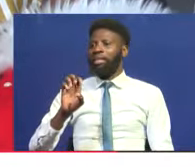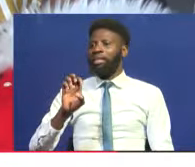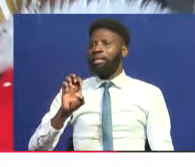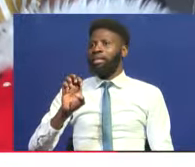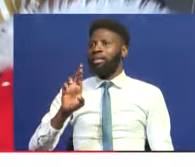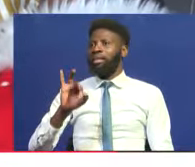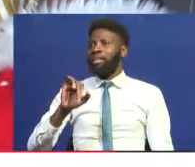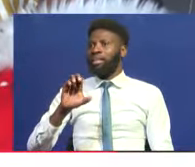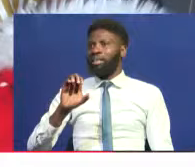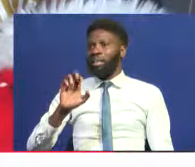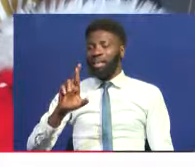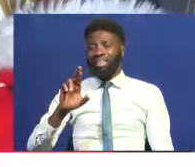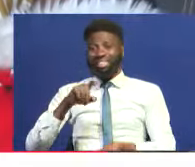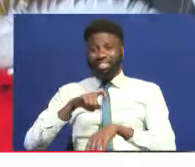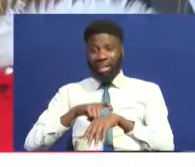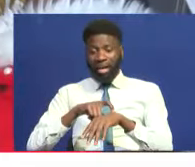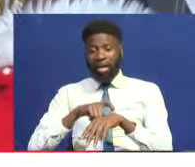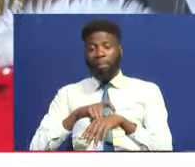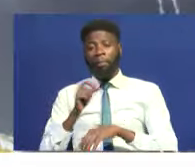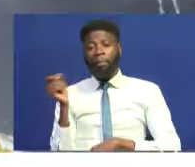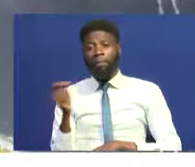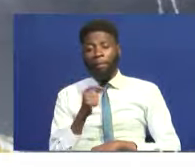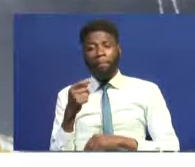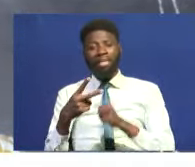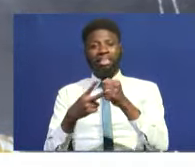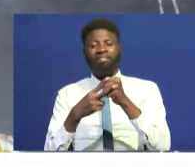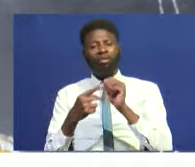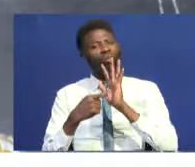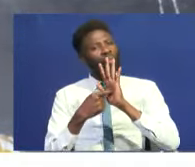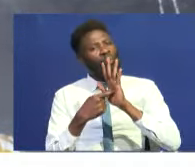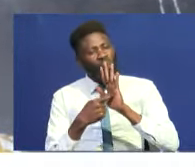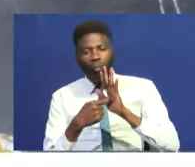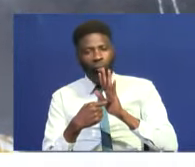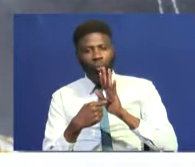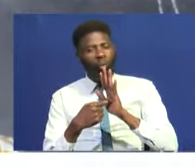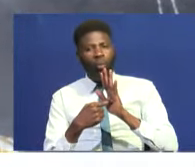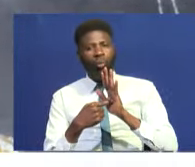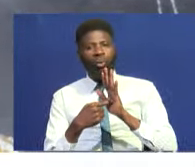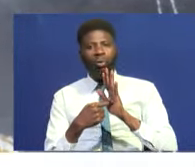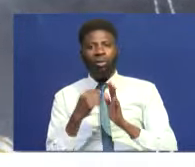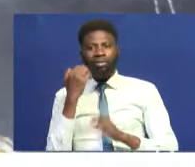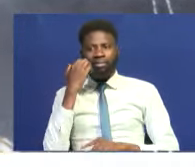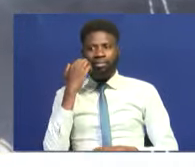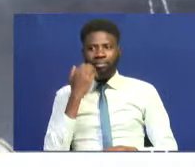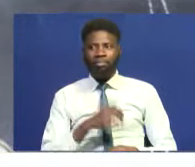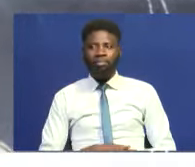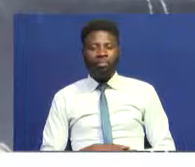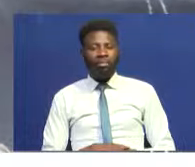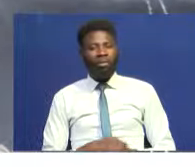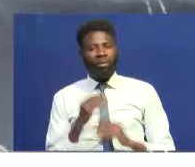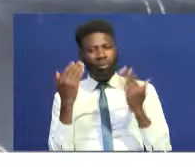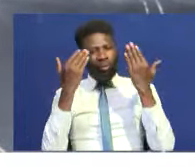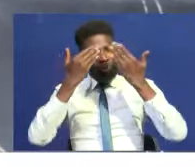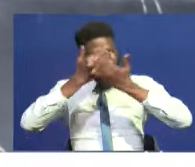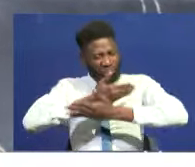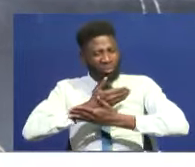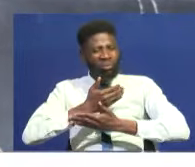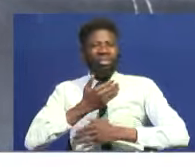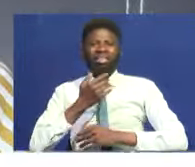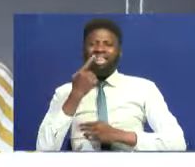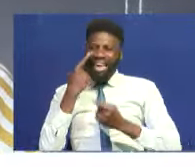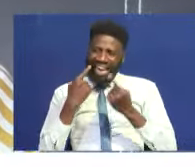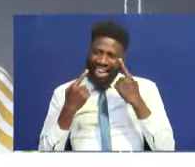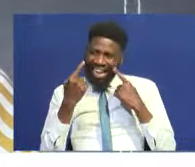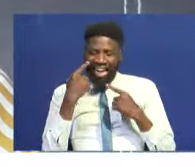distressing symptoms at just 7 months old. He could cry a lot at night, but we didn't know what was happening with